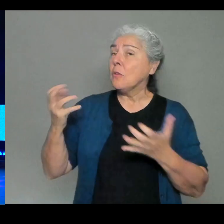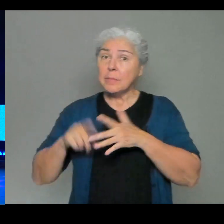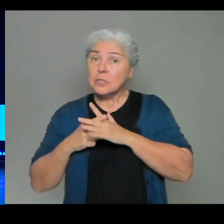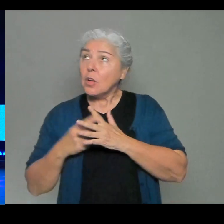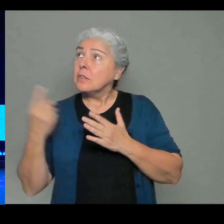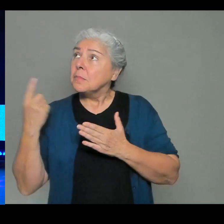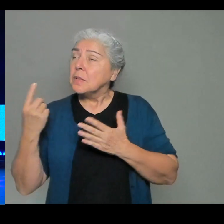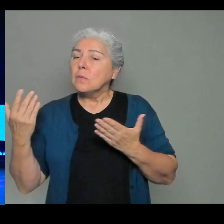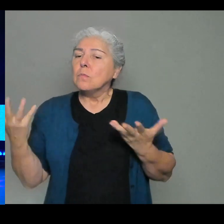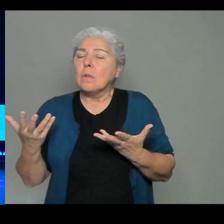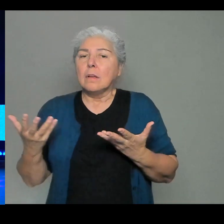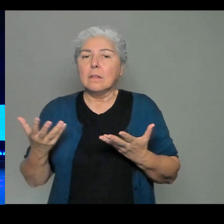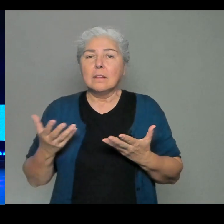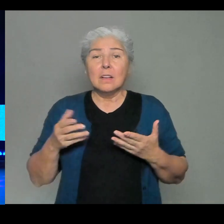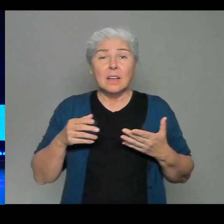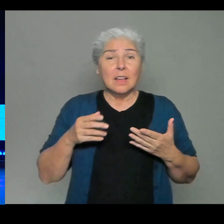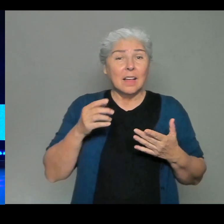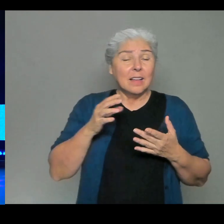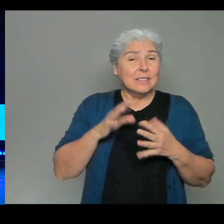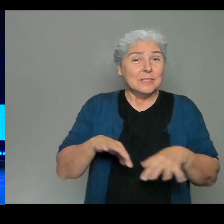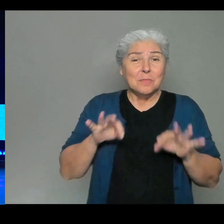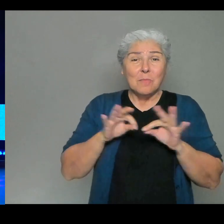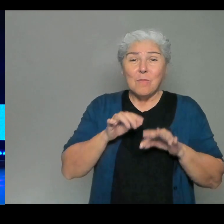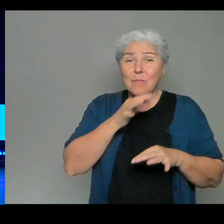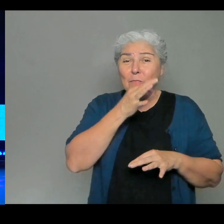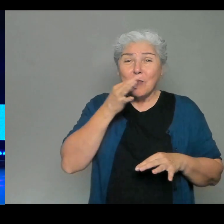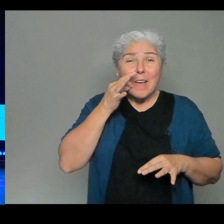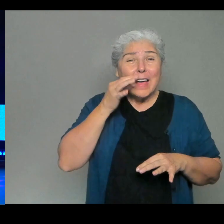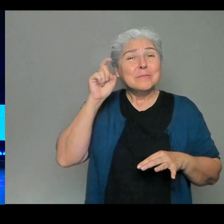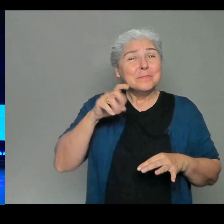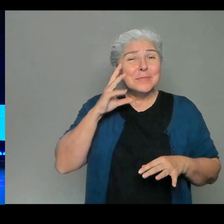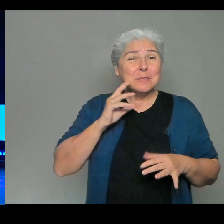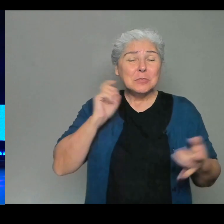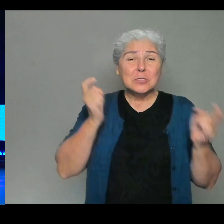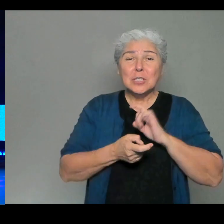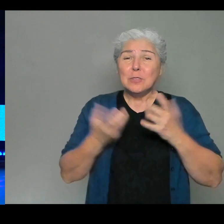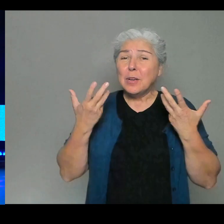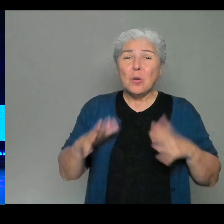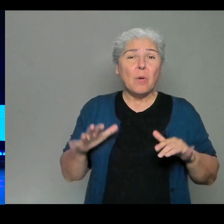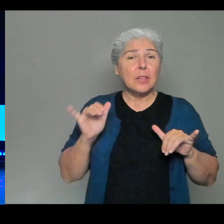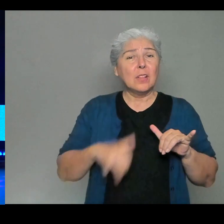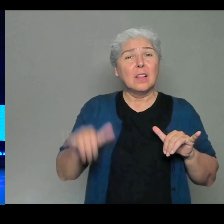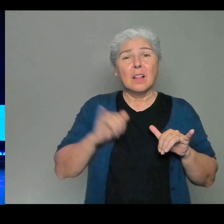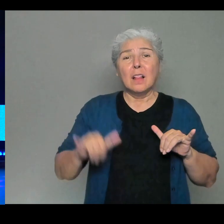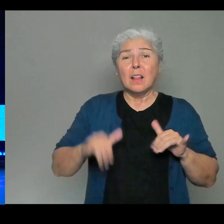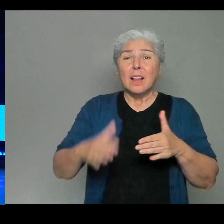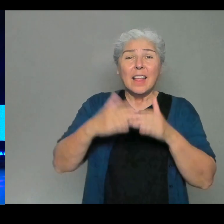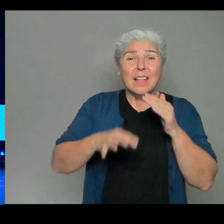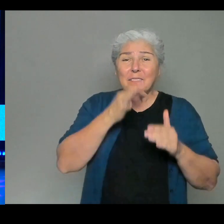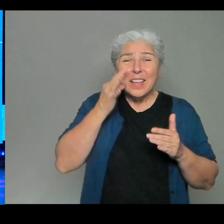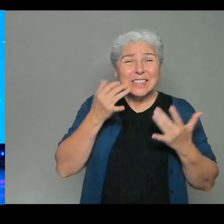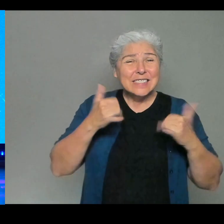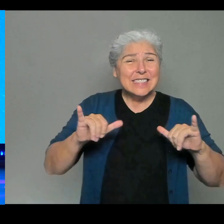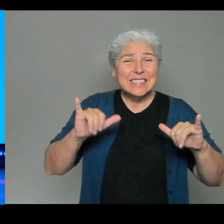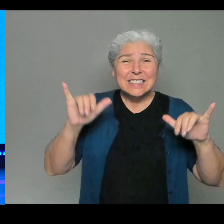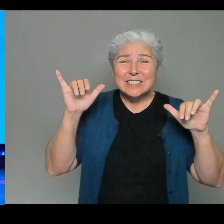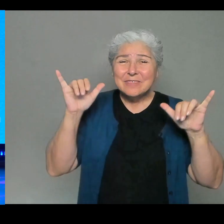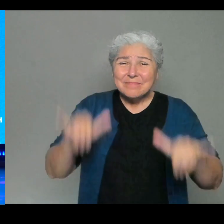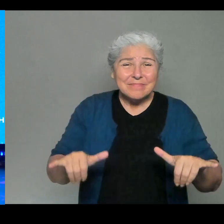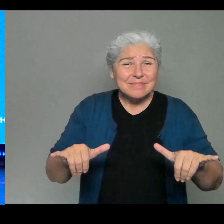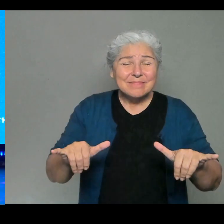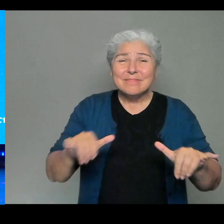doing? So don't go through the fast and be unchanged. We don't want that. If you spend time with